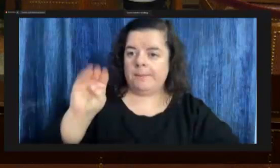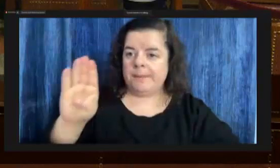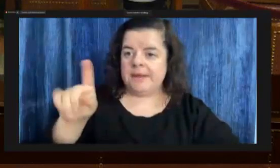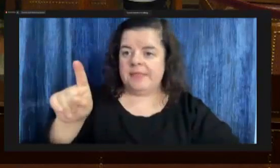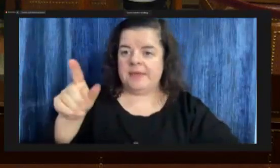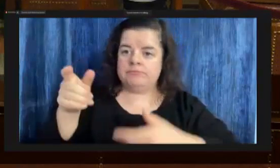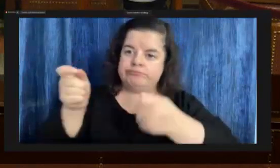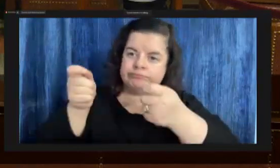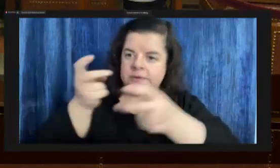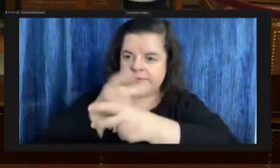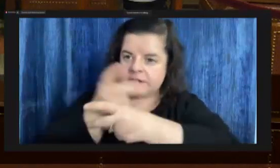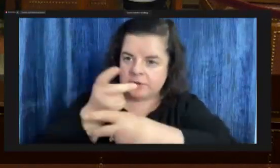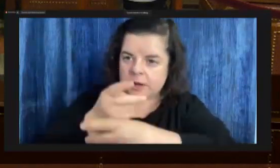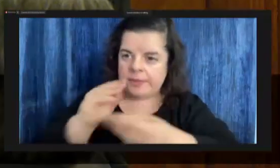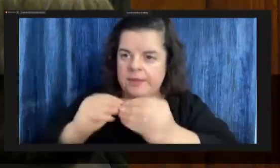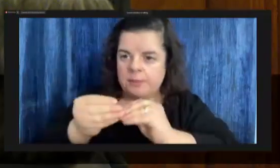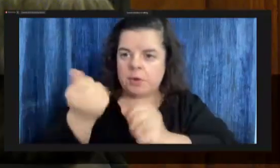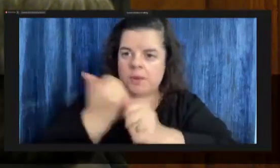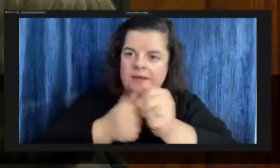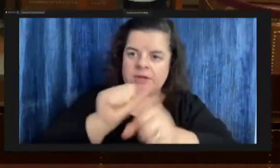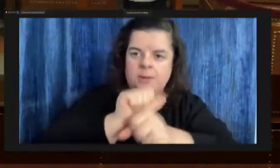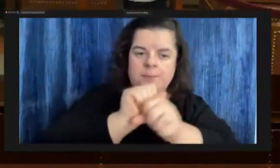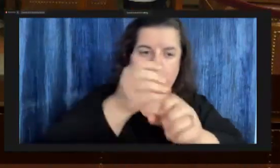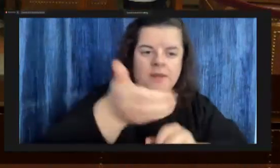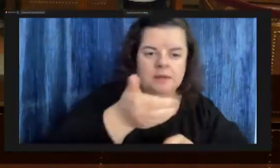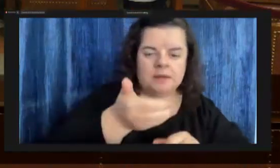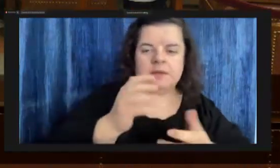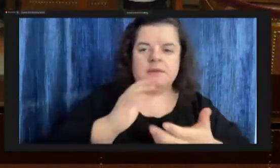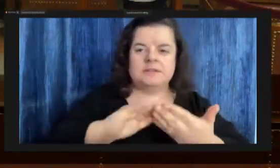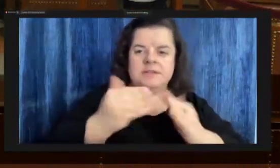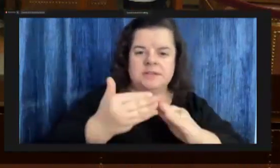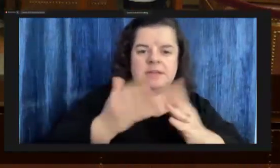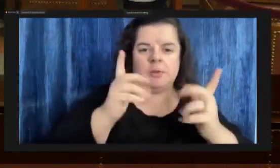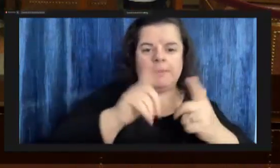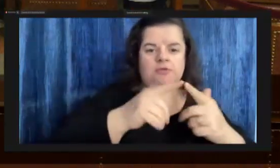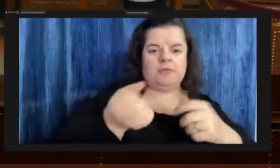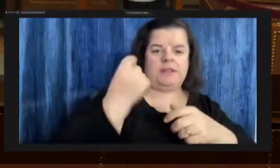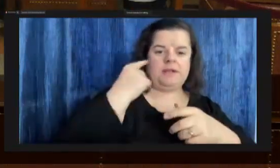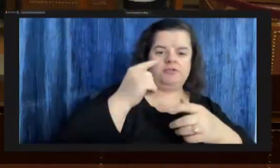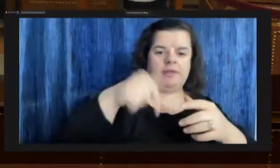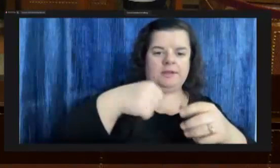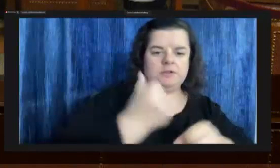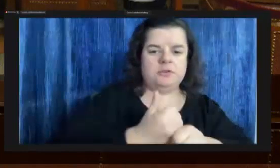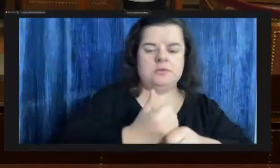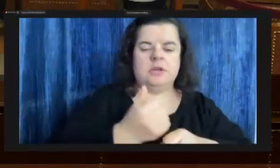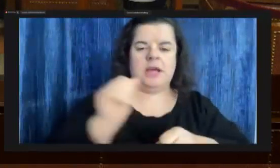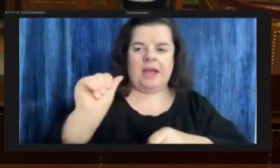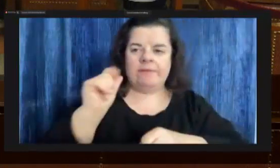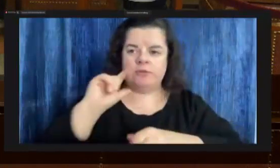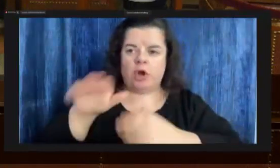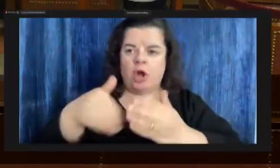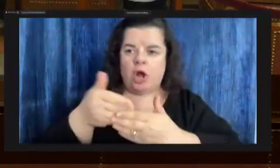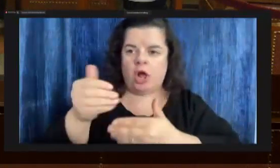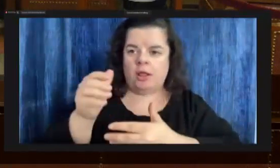to see what every employee at the city made last year versus what they made this year, and the average of all employees increases from last year to this